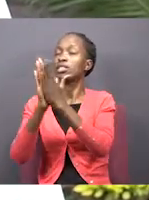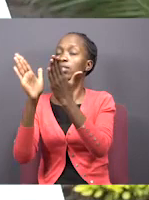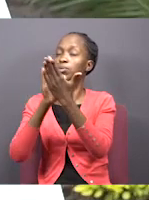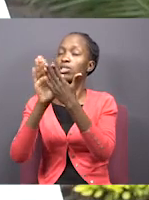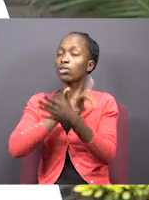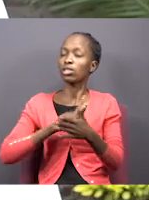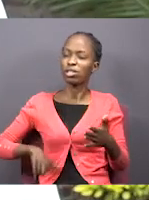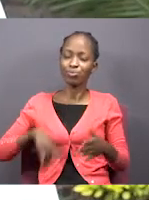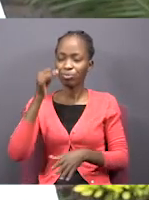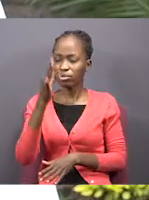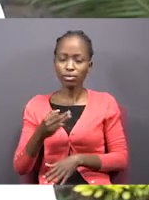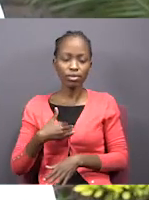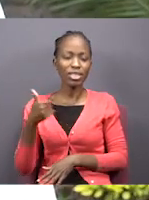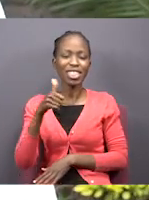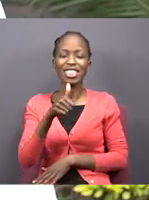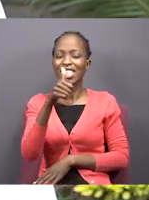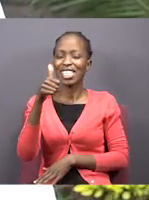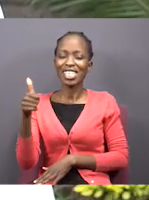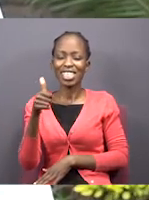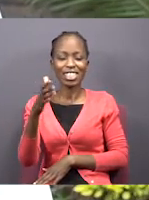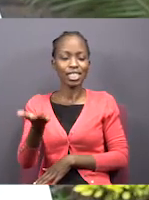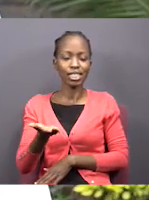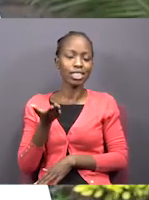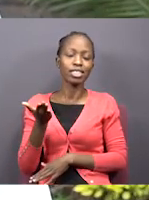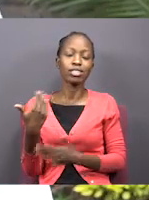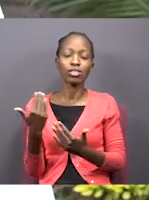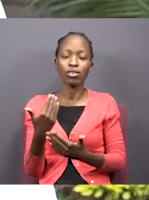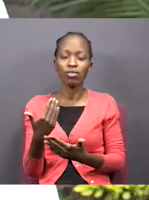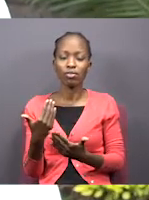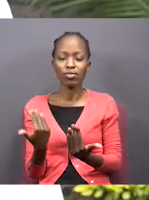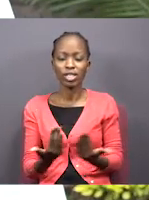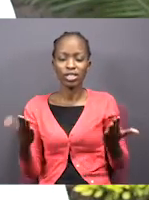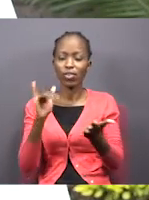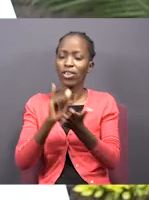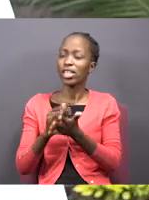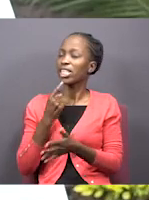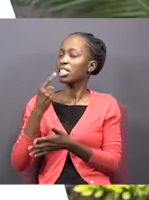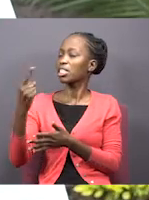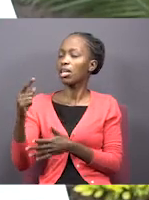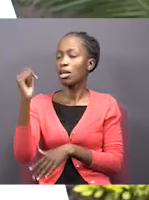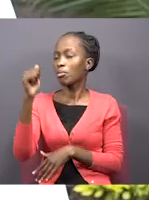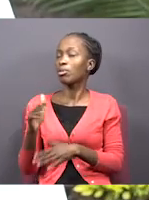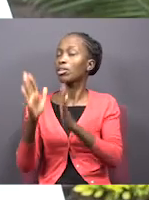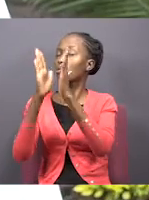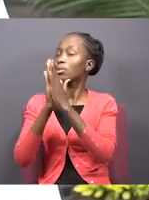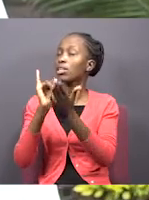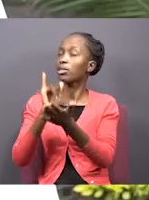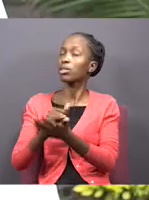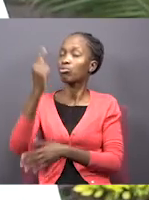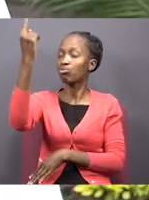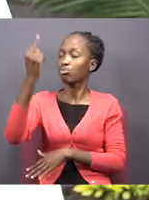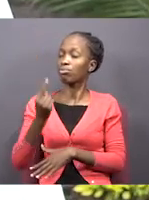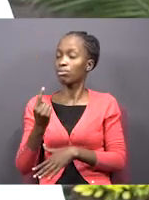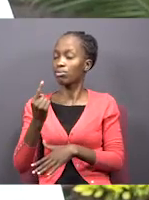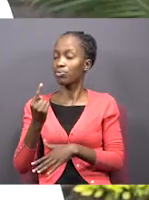I thank you and I praise you, O Lord. And if there's any other need of a child that they haven't told you, I pray that you